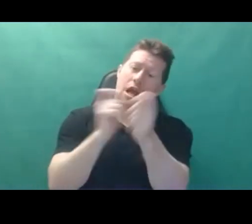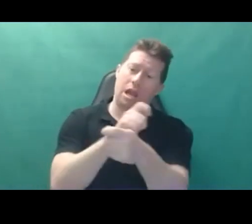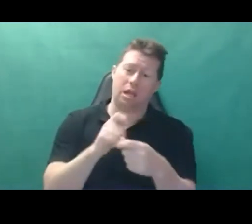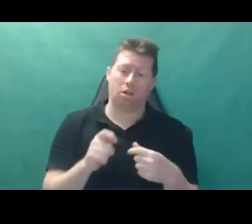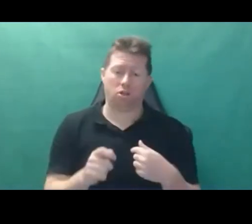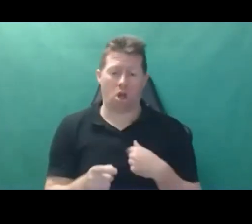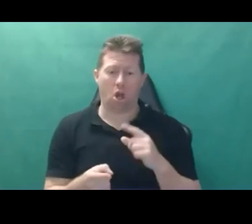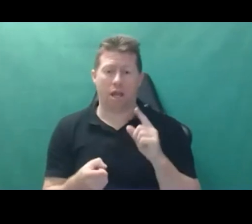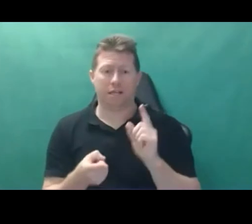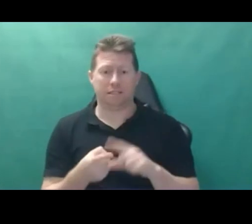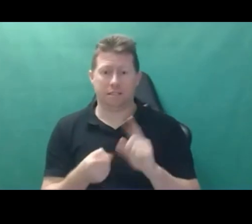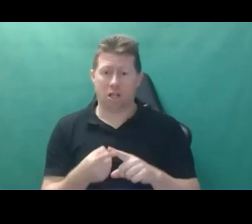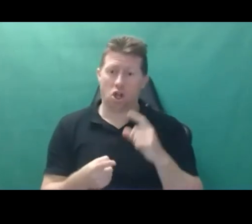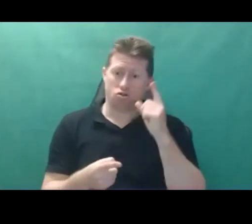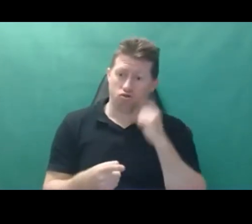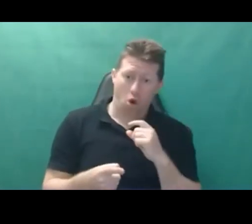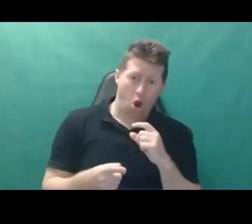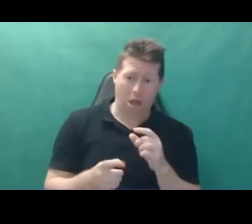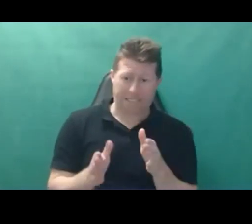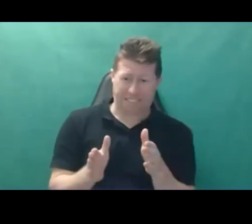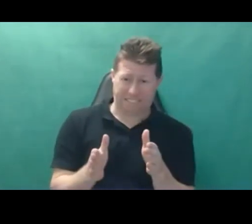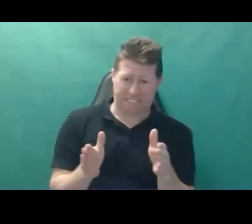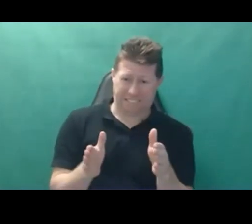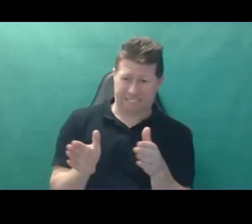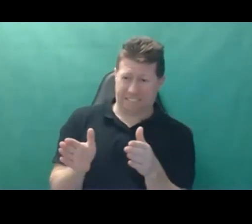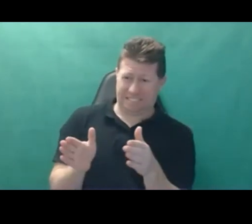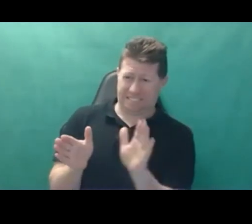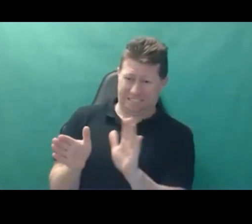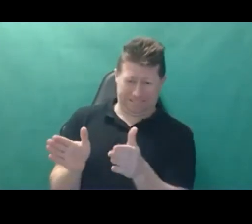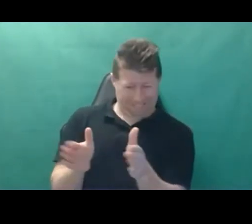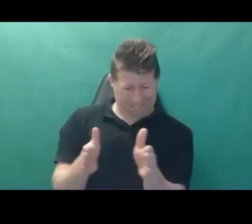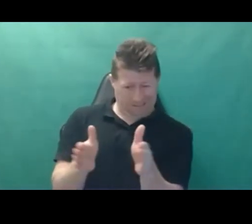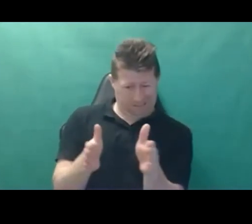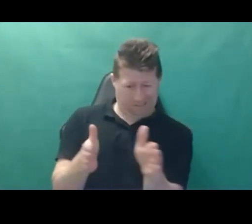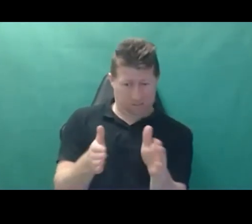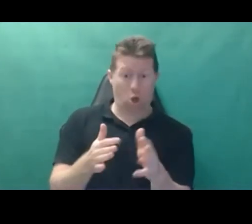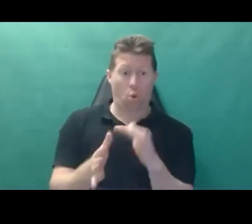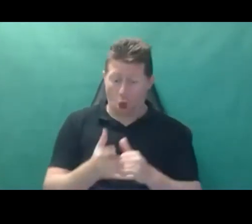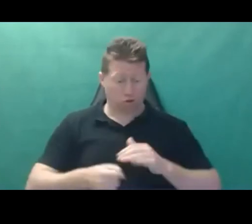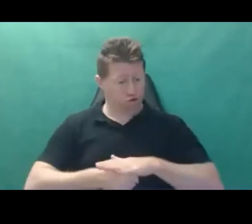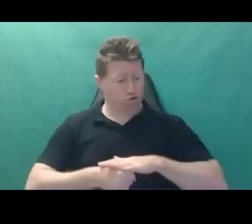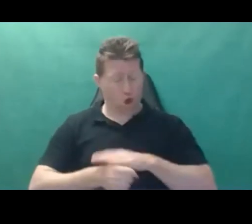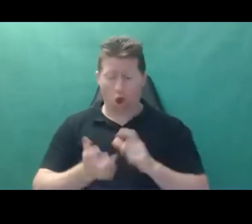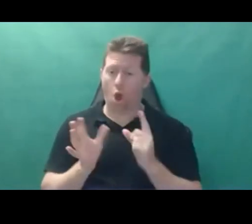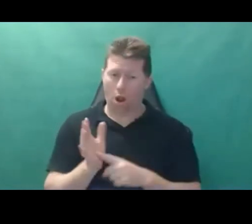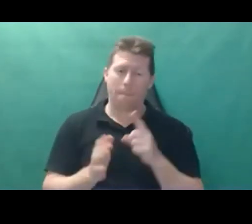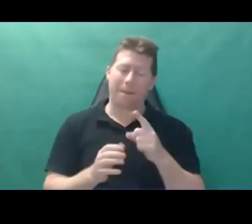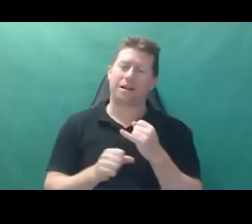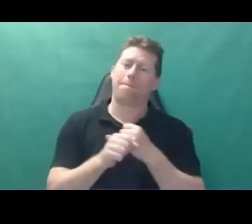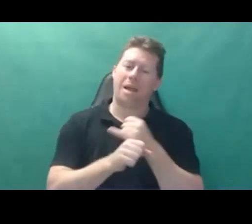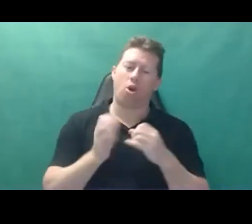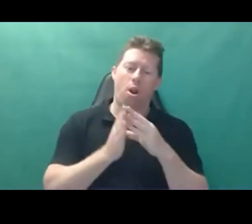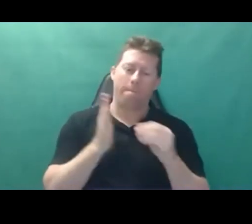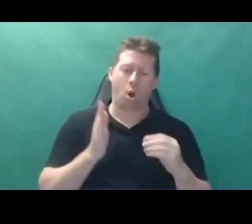my oar in to keep it in the way that I would like to see it go. It is a, it was a grassroots movement. The medical model is once again, trying